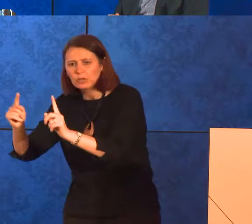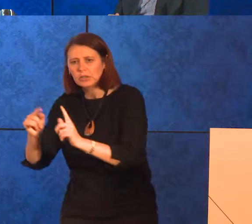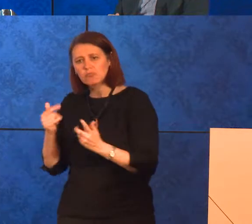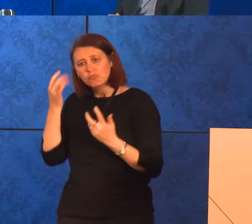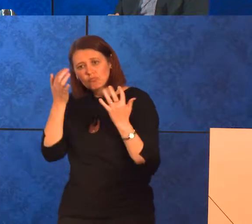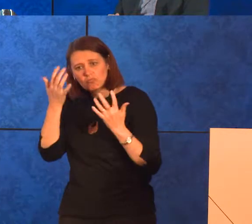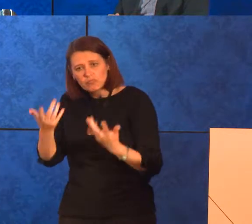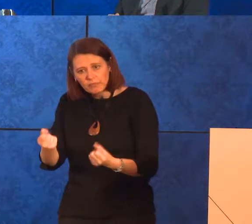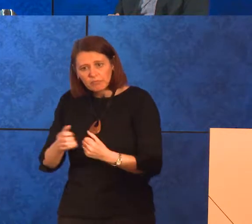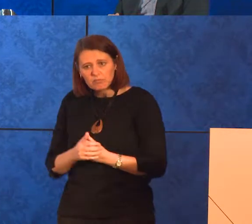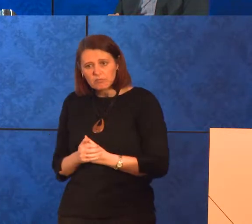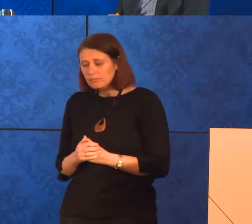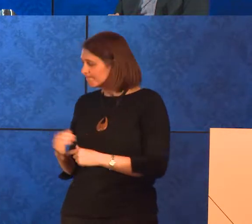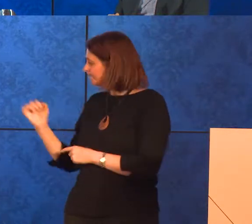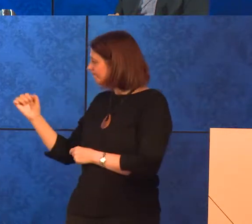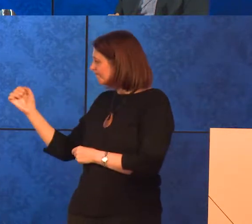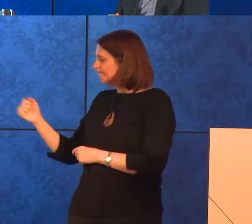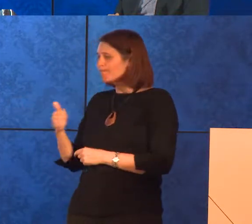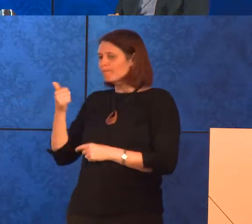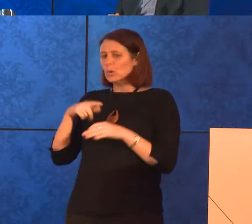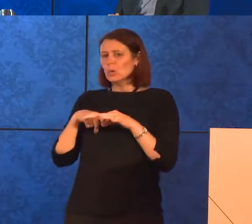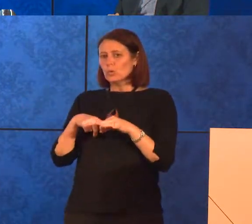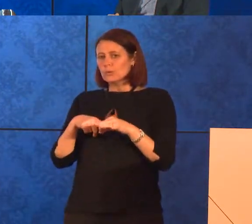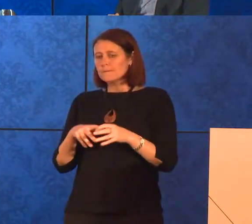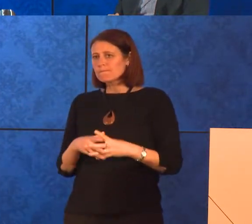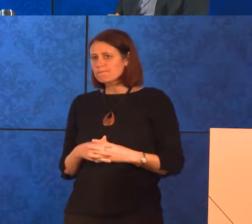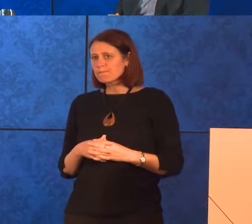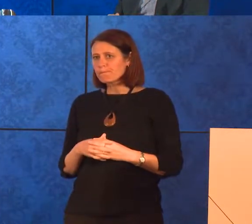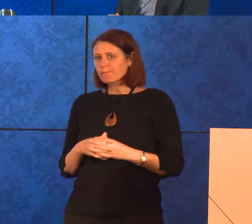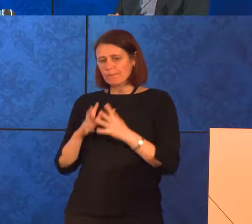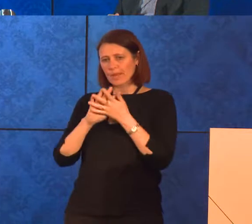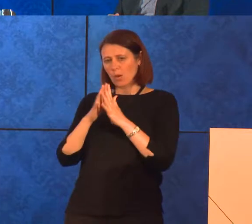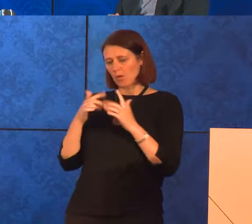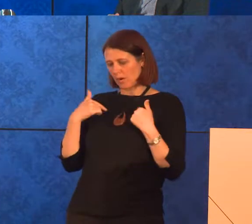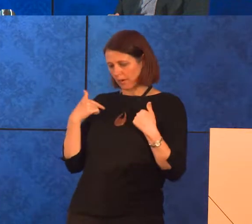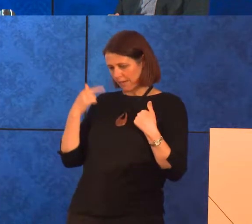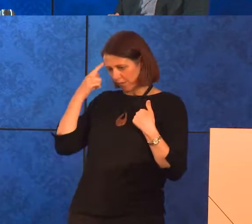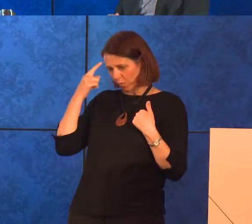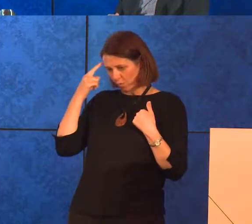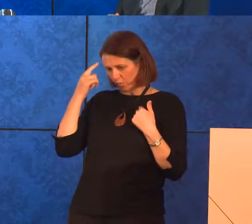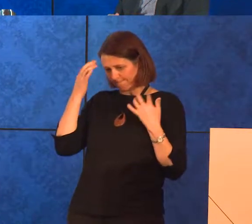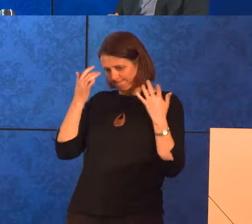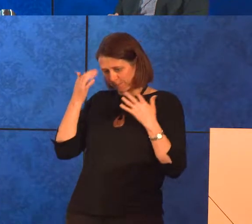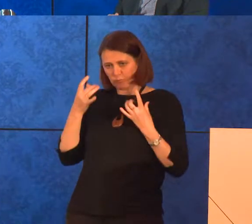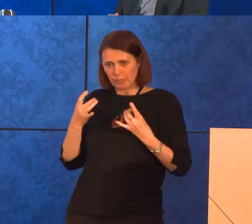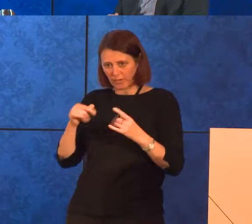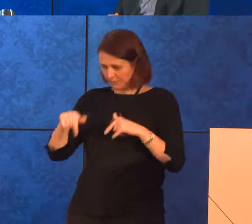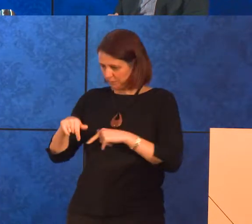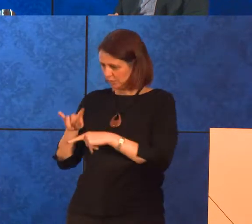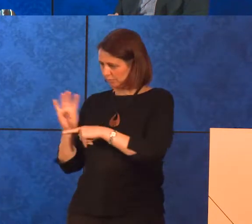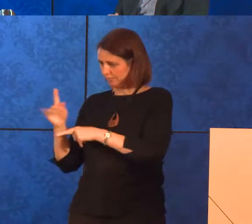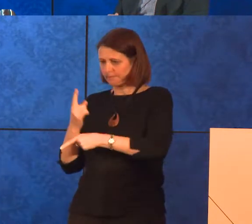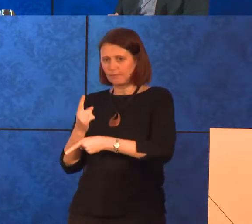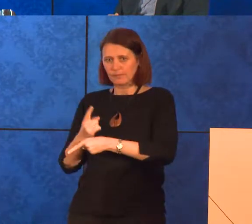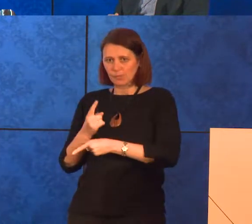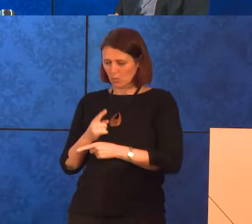Yeah, that's a really good question. I mean, I guess what I've thought about in preparation for this panel was a little bit about,